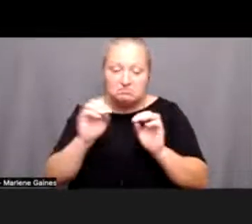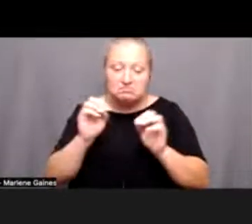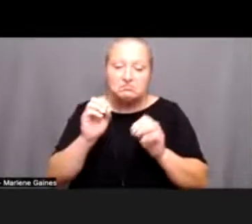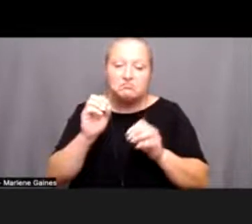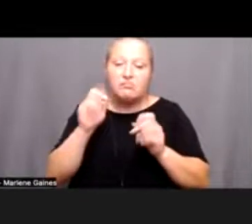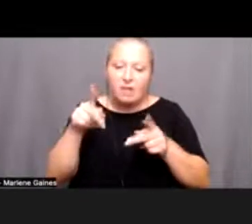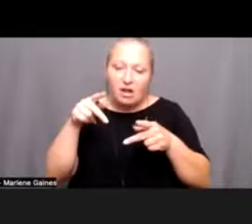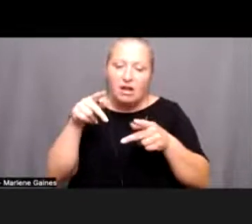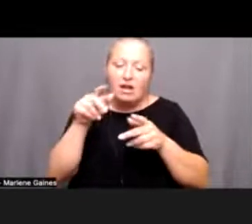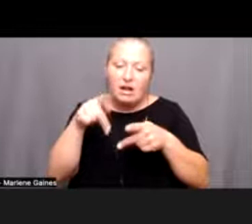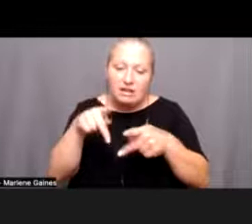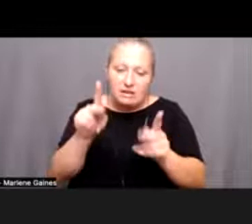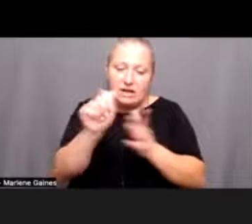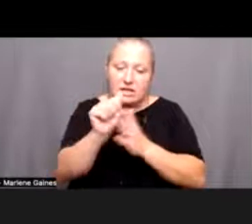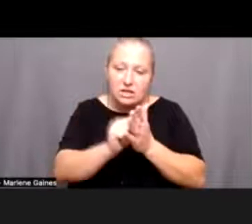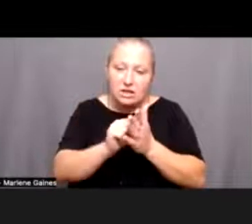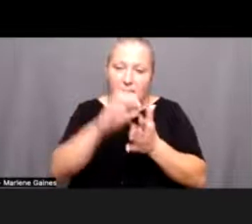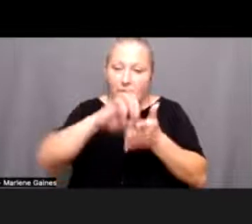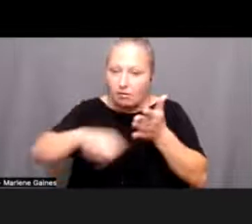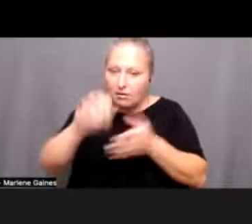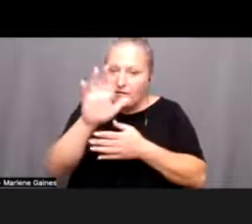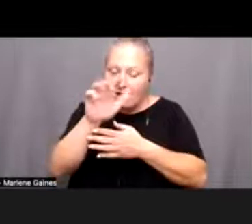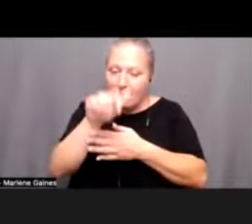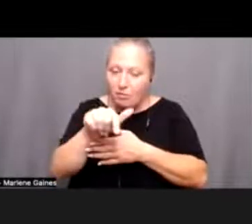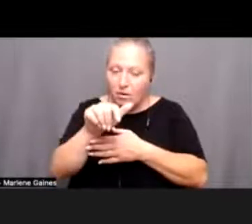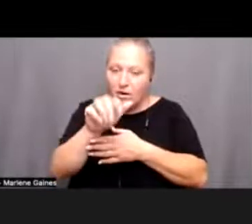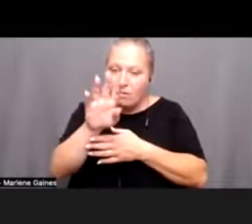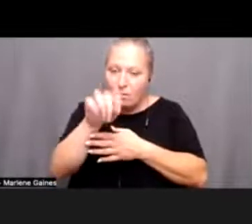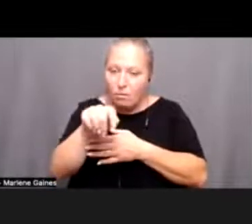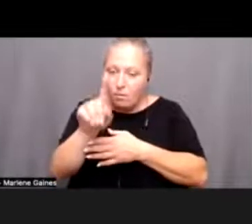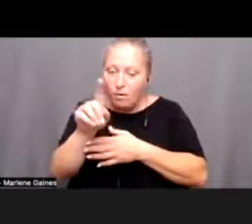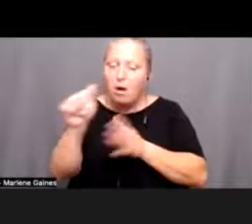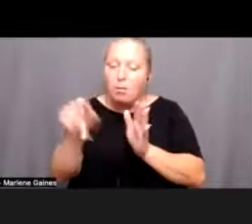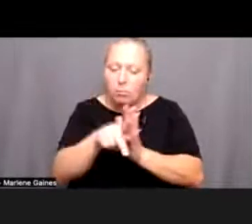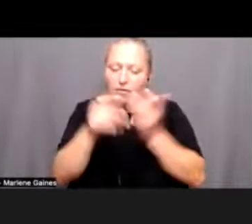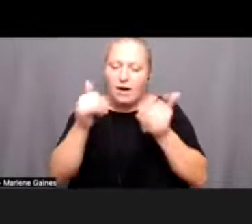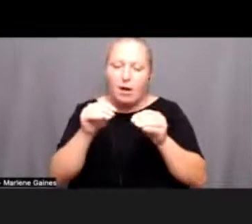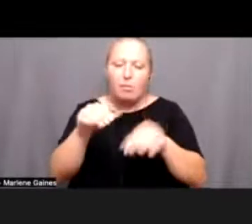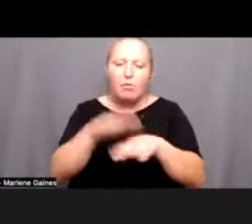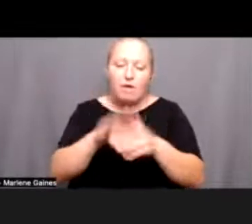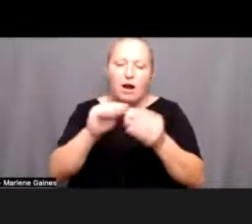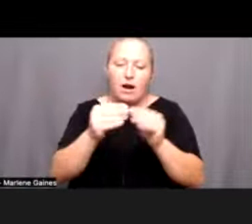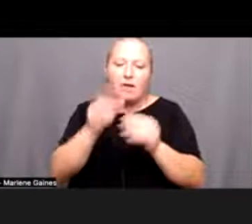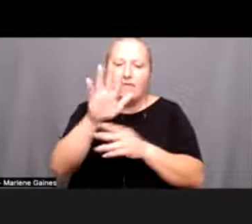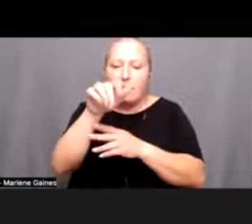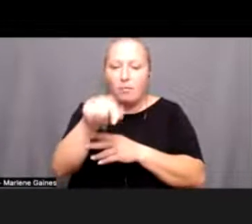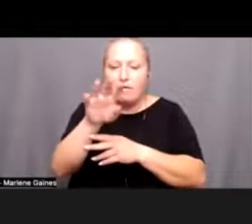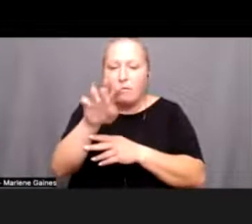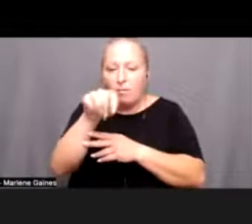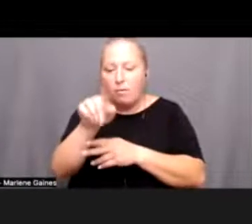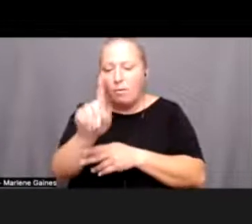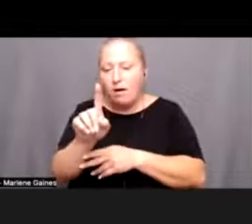the consent agenda minus 5.4.1 has been approved. We can now move on to item